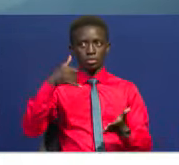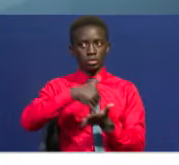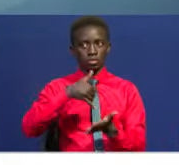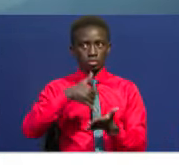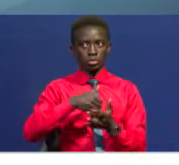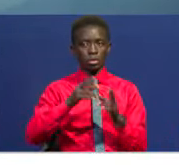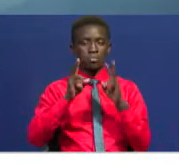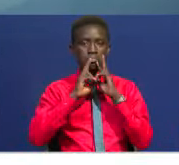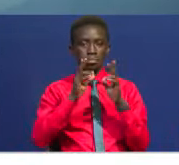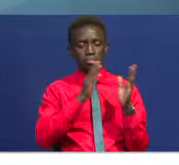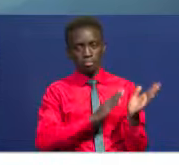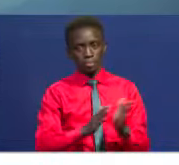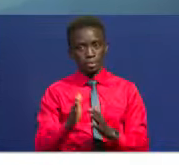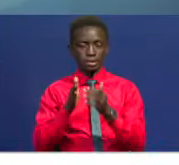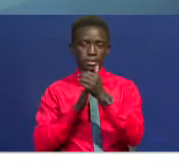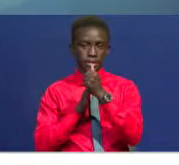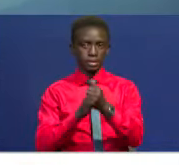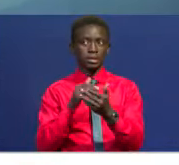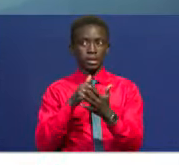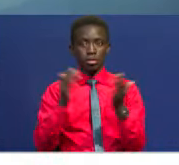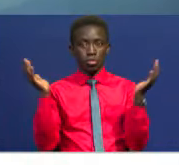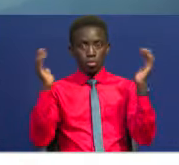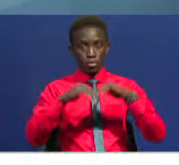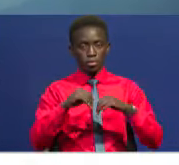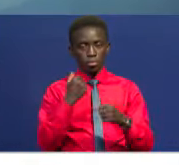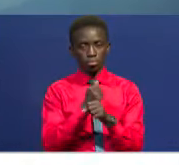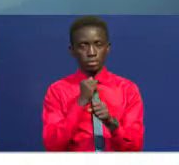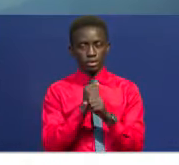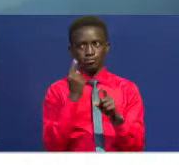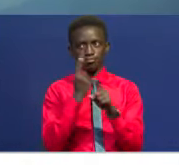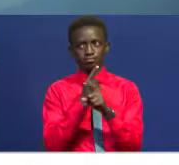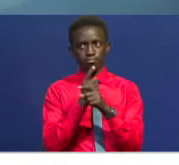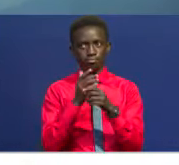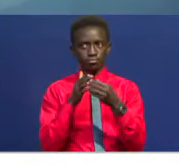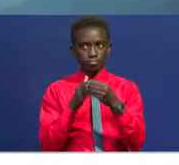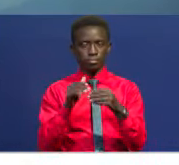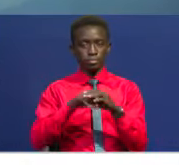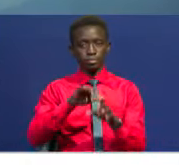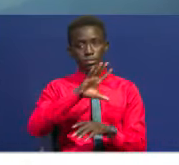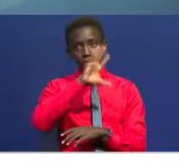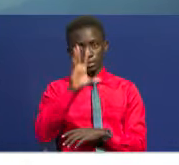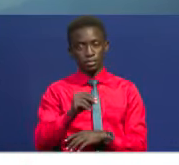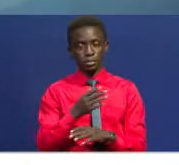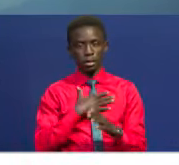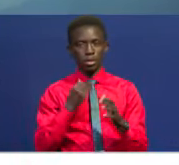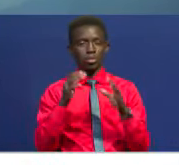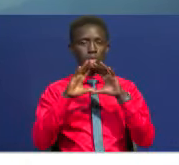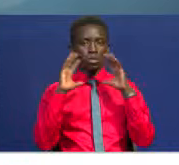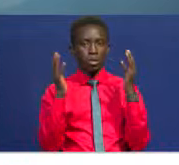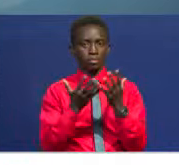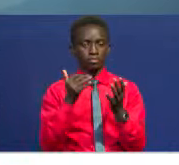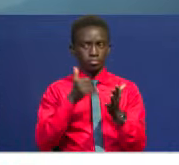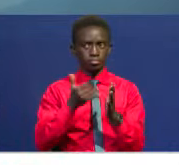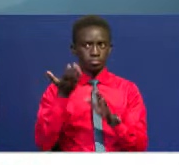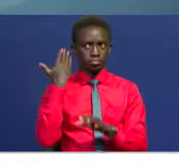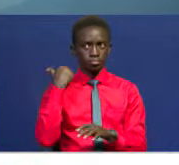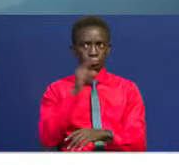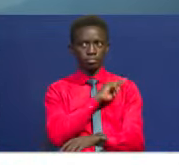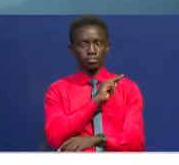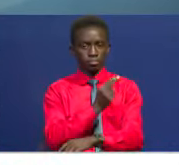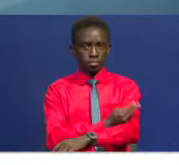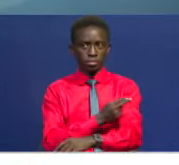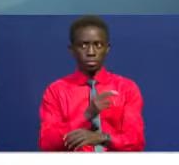and leadership. The conference that brought together delegates from Africa and around the world, including former Nigerian President